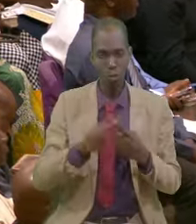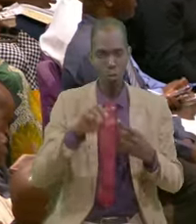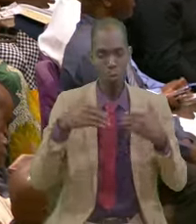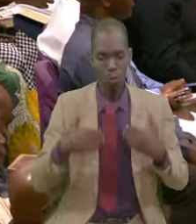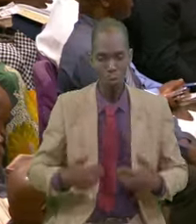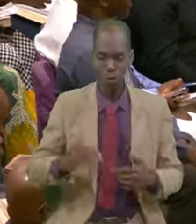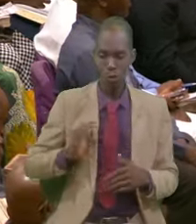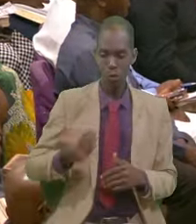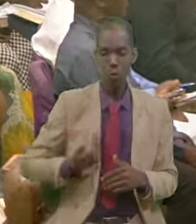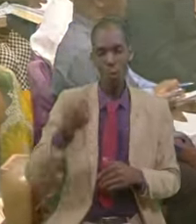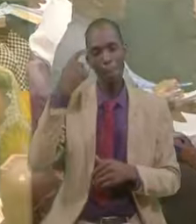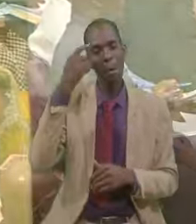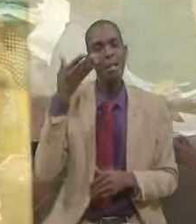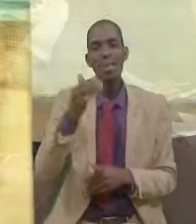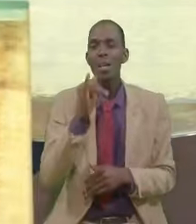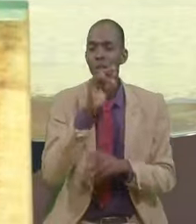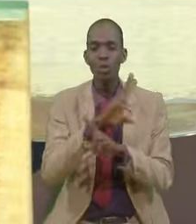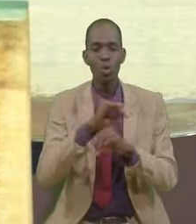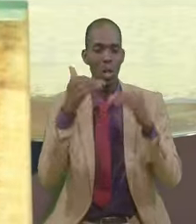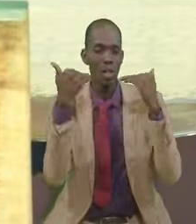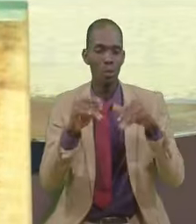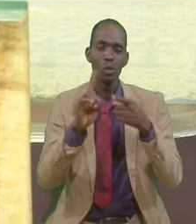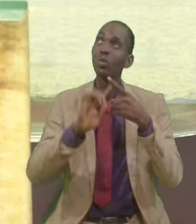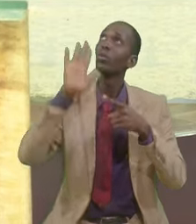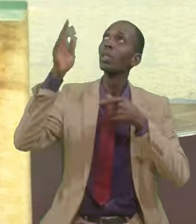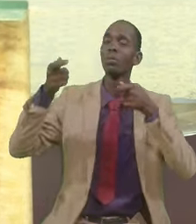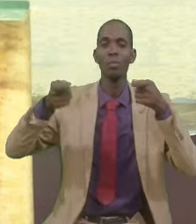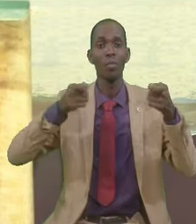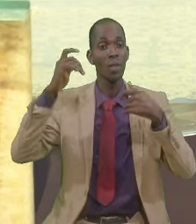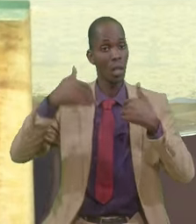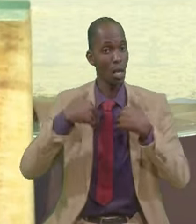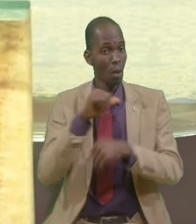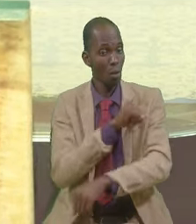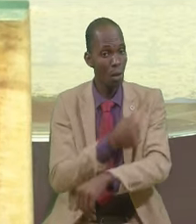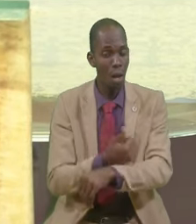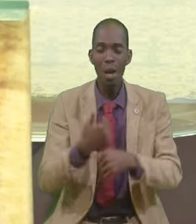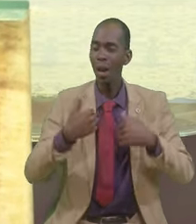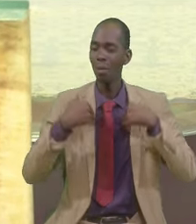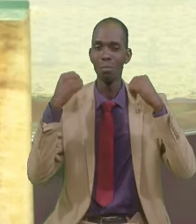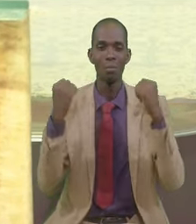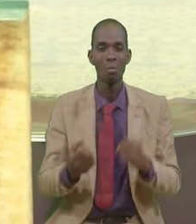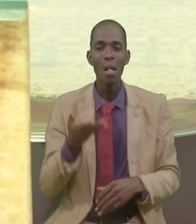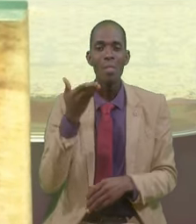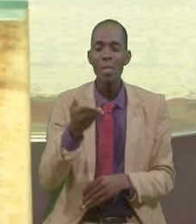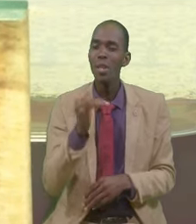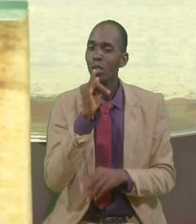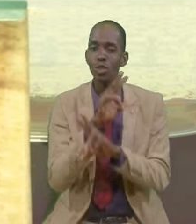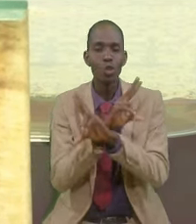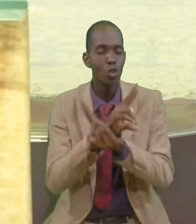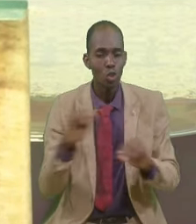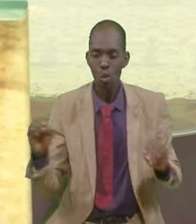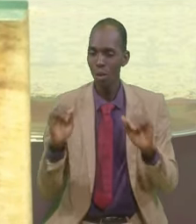mind. There is no limit to his dominion. He has authority. He has sovereignty. There's no limit to his